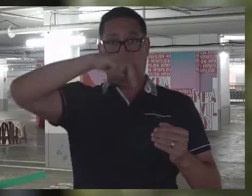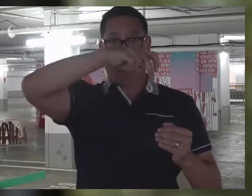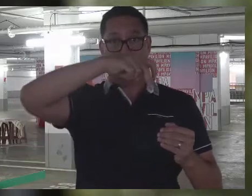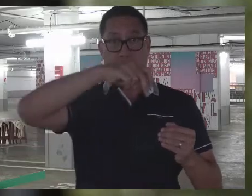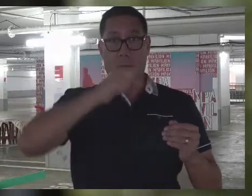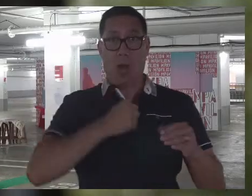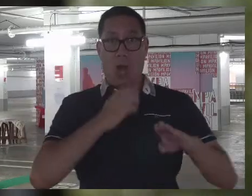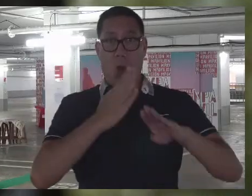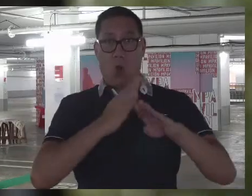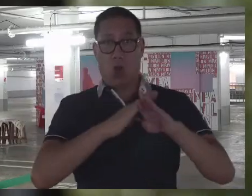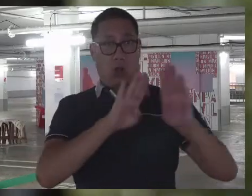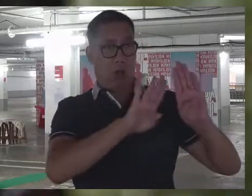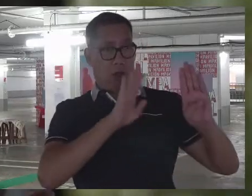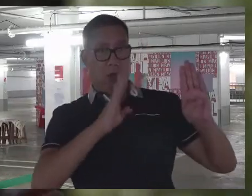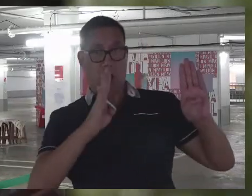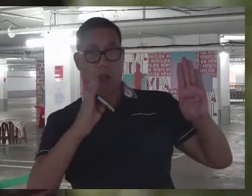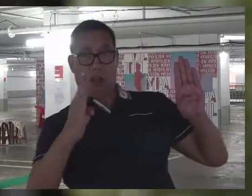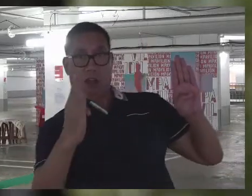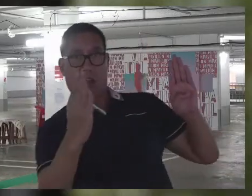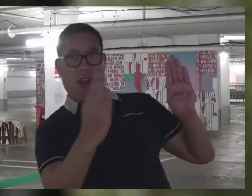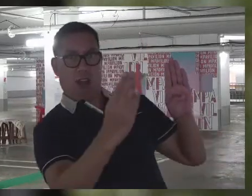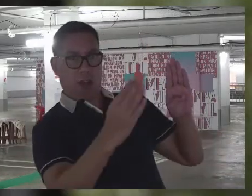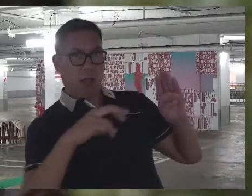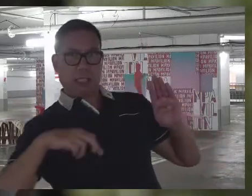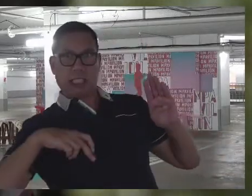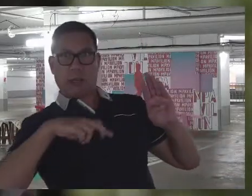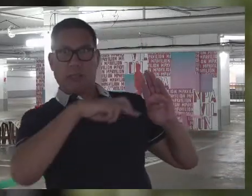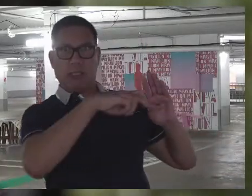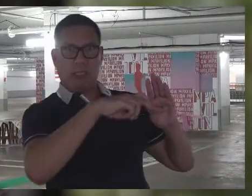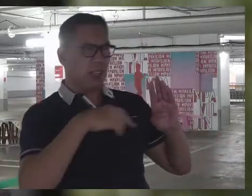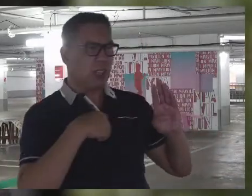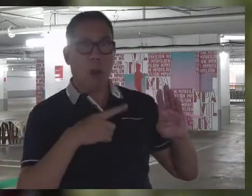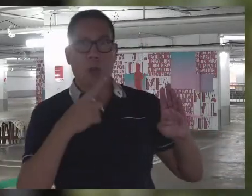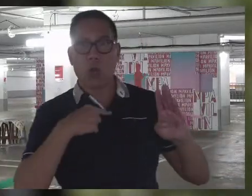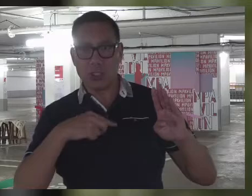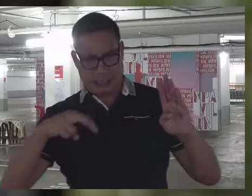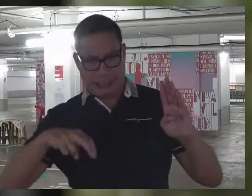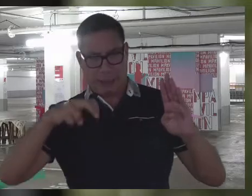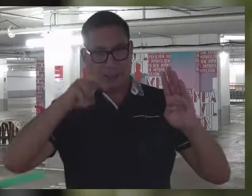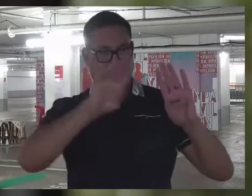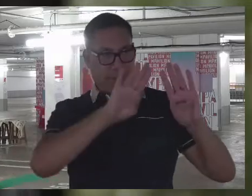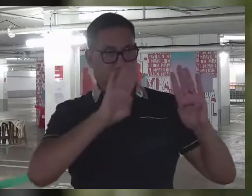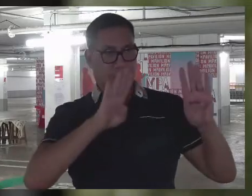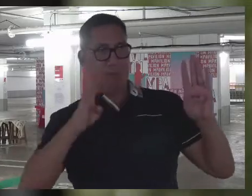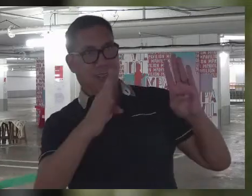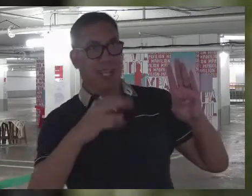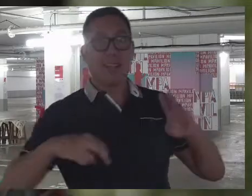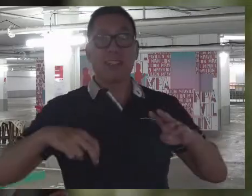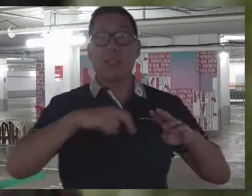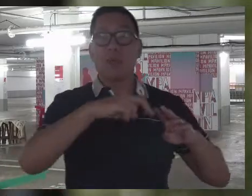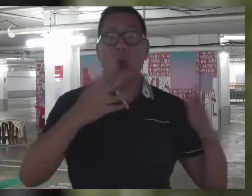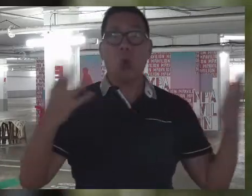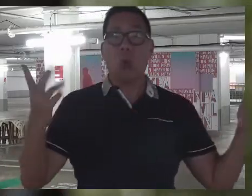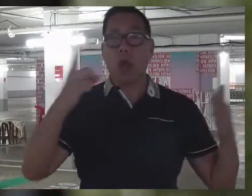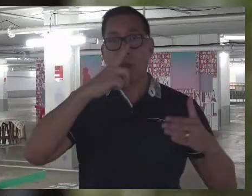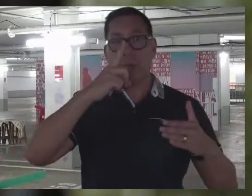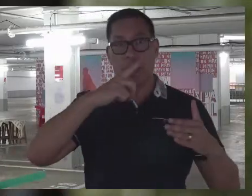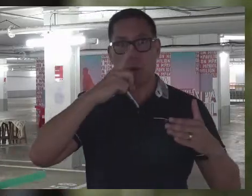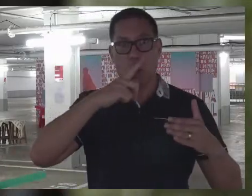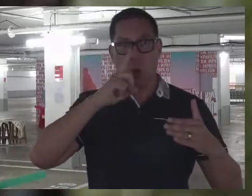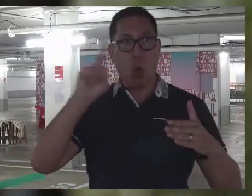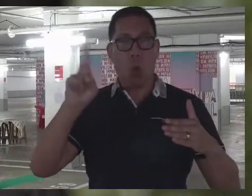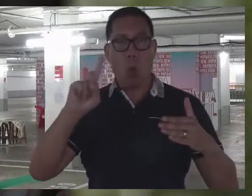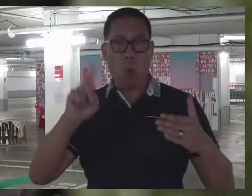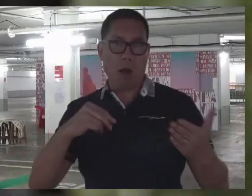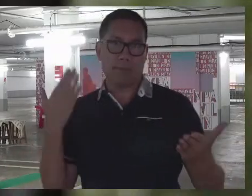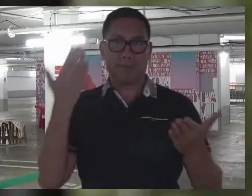another potential dynamic to the work, because in a sense, the steps of the Parliament is where all the petitions to Parliament and